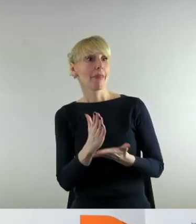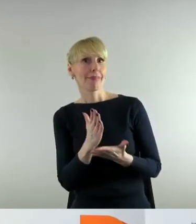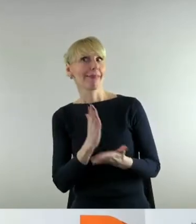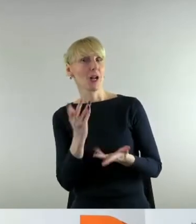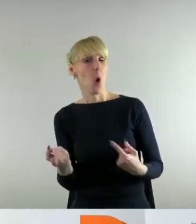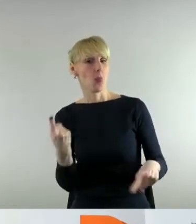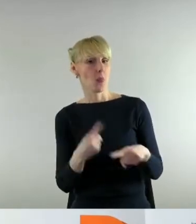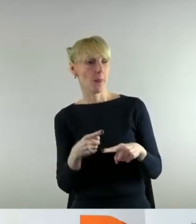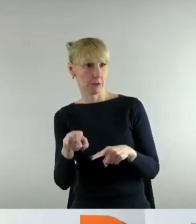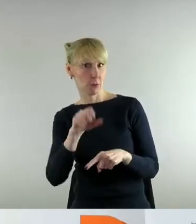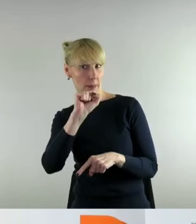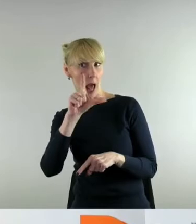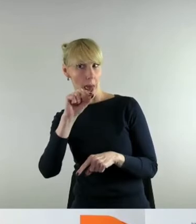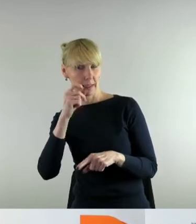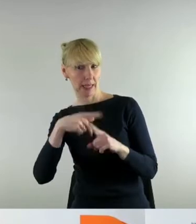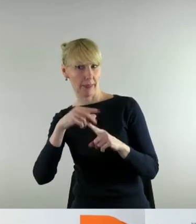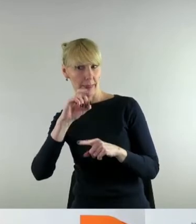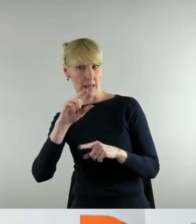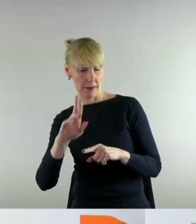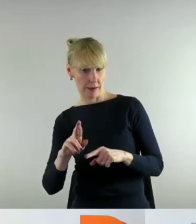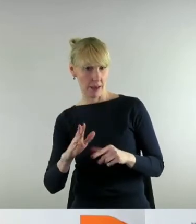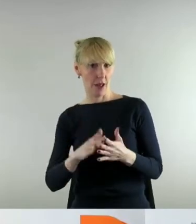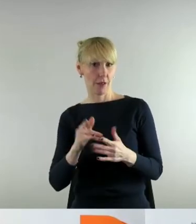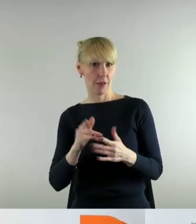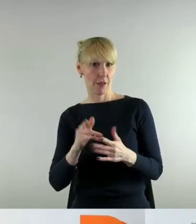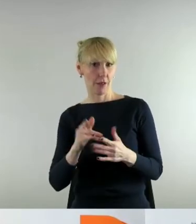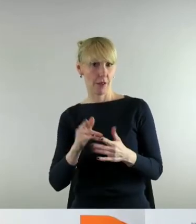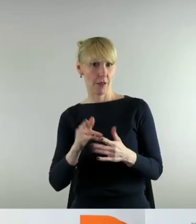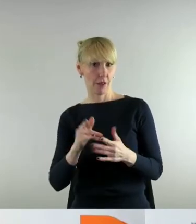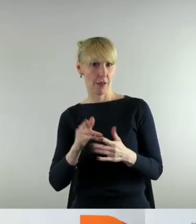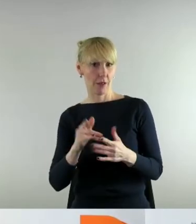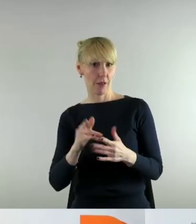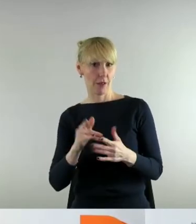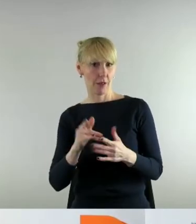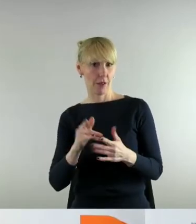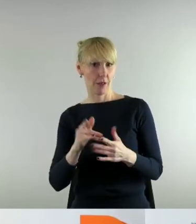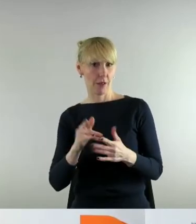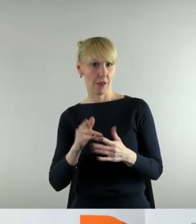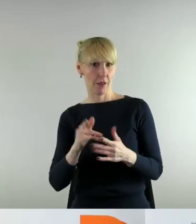and Regional Authorities. I'd like to add that Mr. Alexander has been